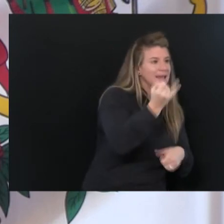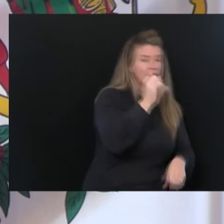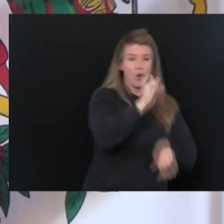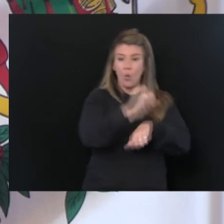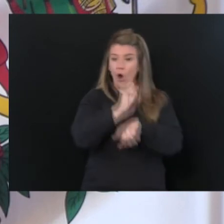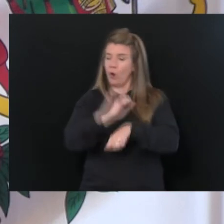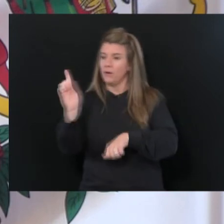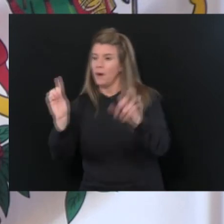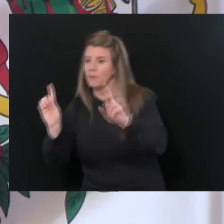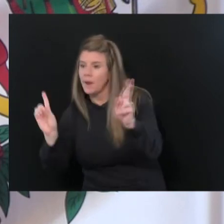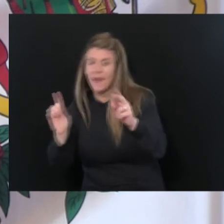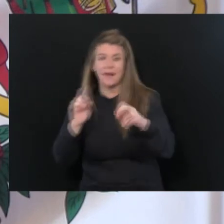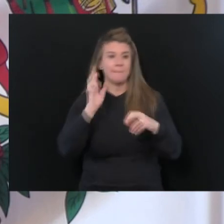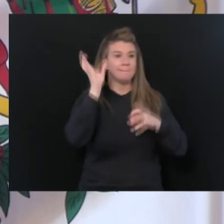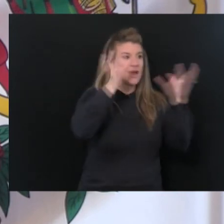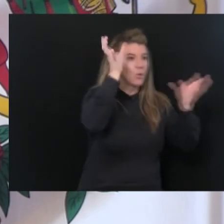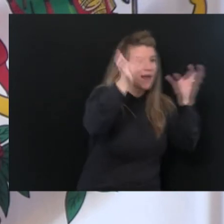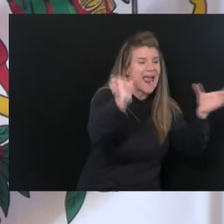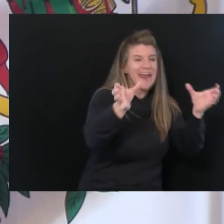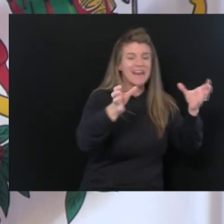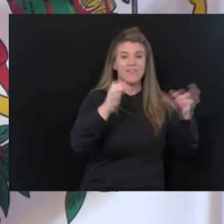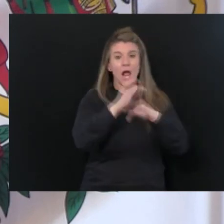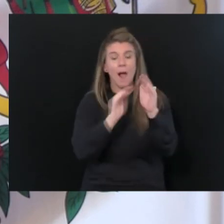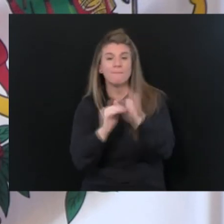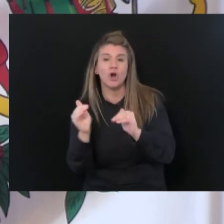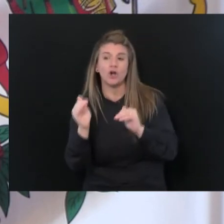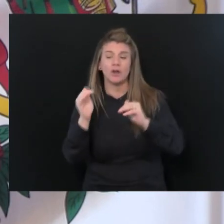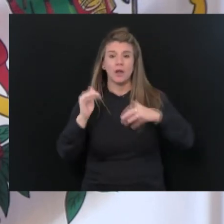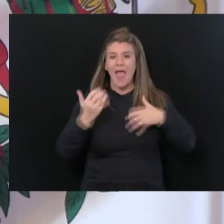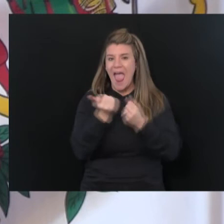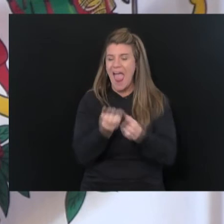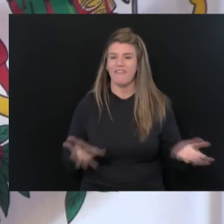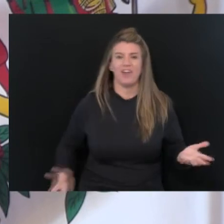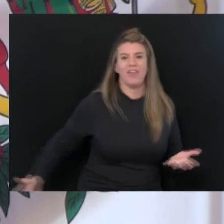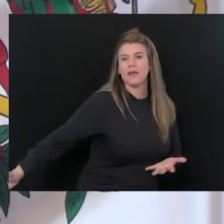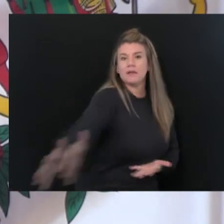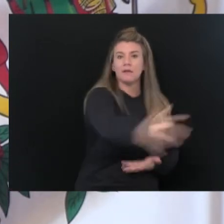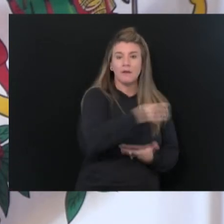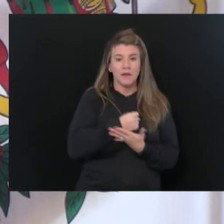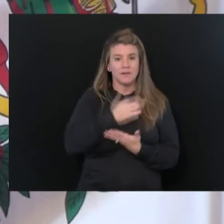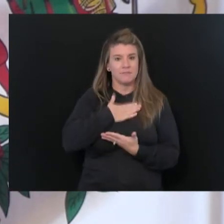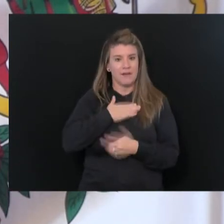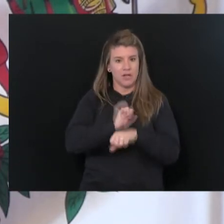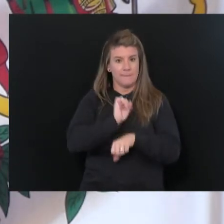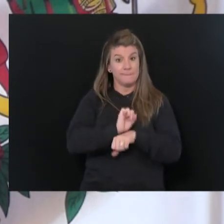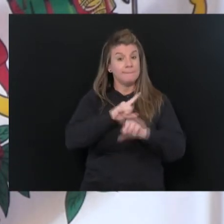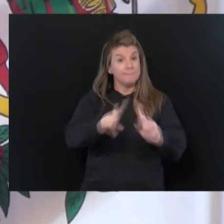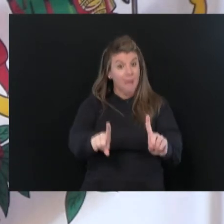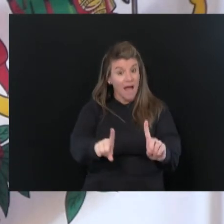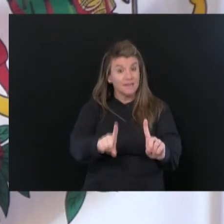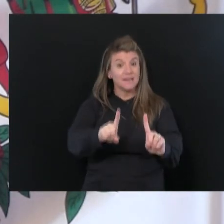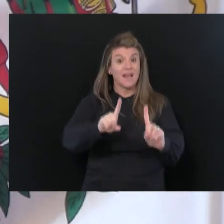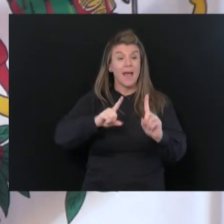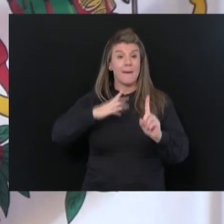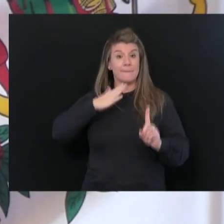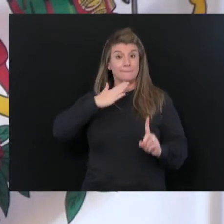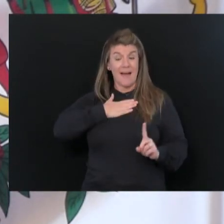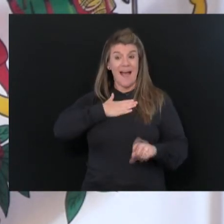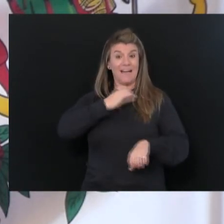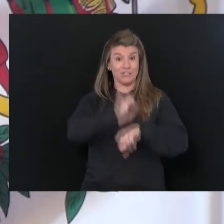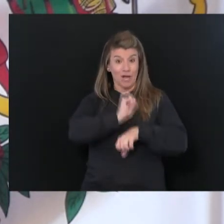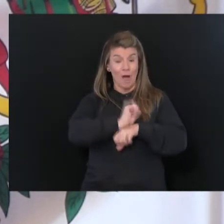creative, all that stuff, comfort, everything. But at the end of the day, my job is to run the